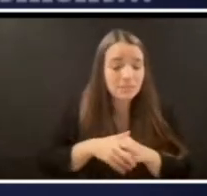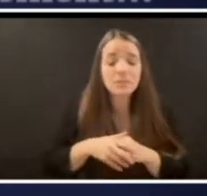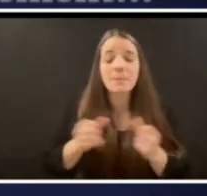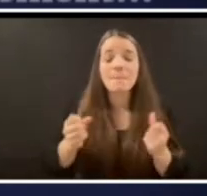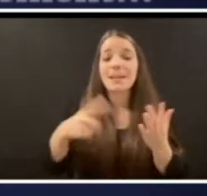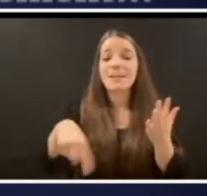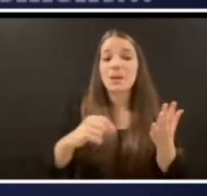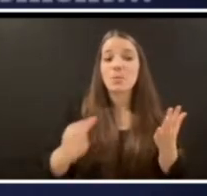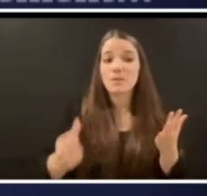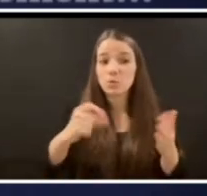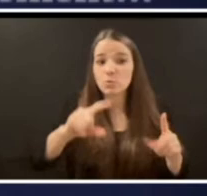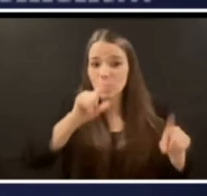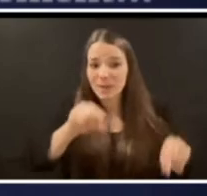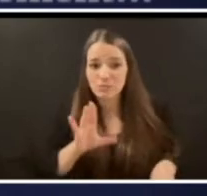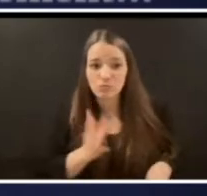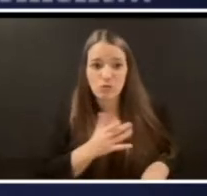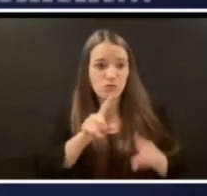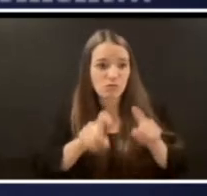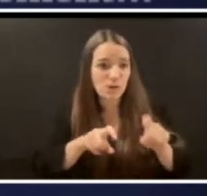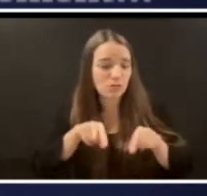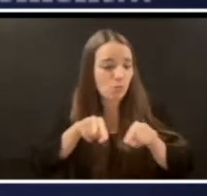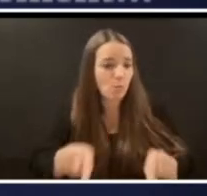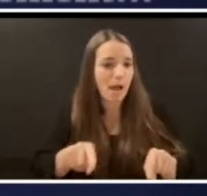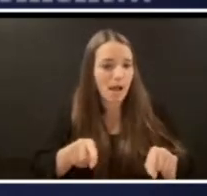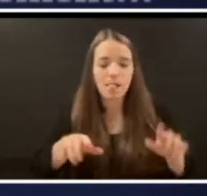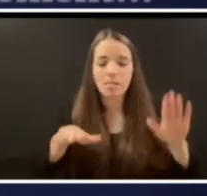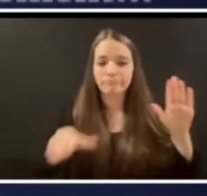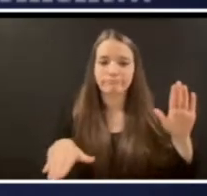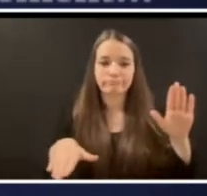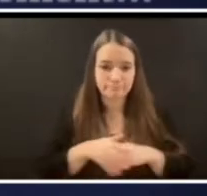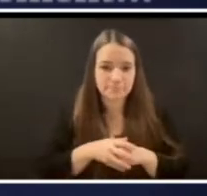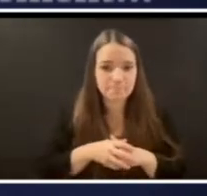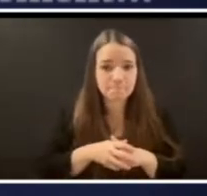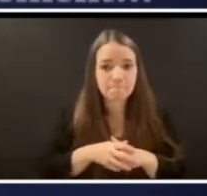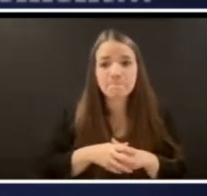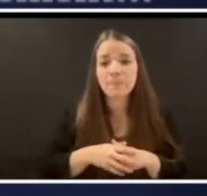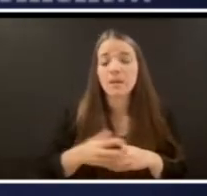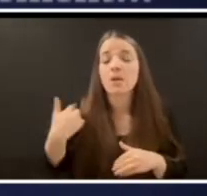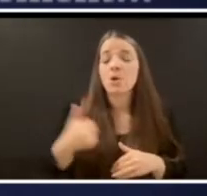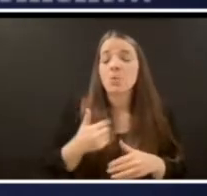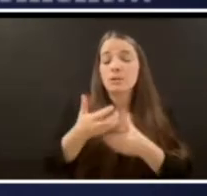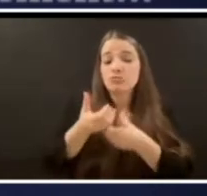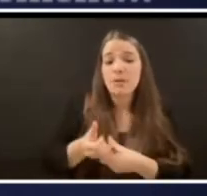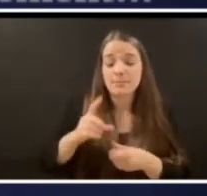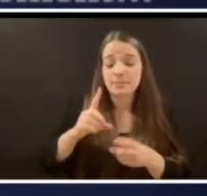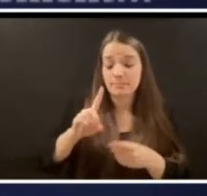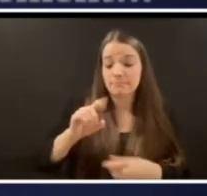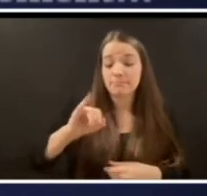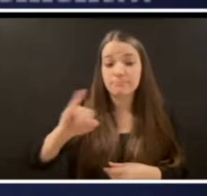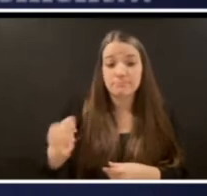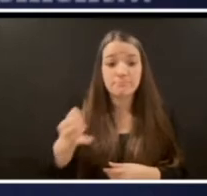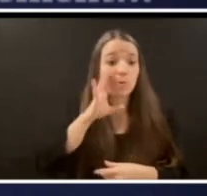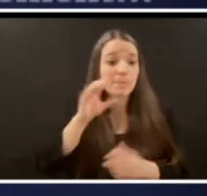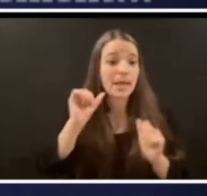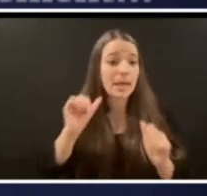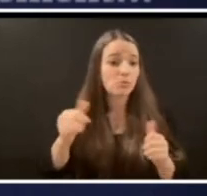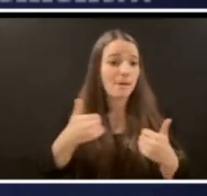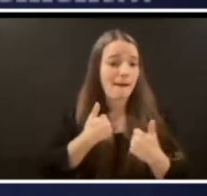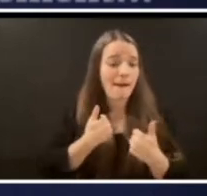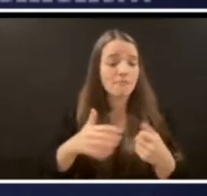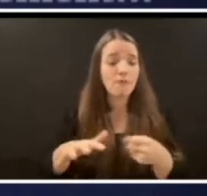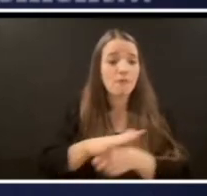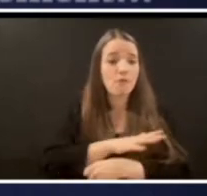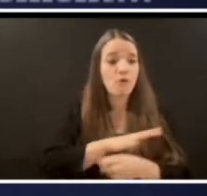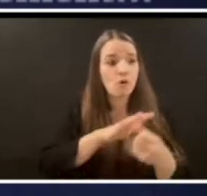to answer our questions while under oath. We trust that the Department of Justice will be able to form a more complete picture through its